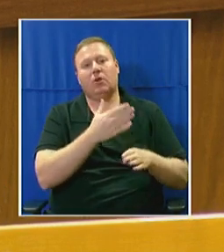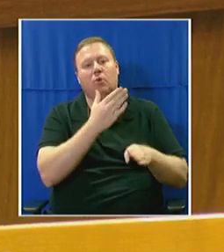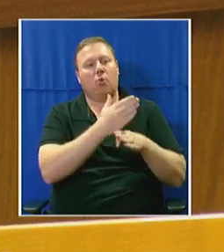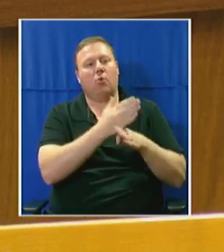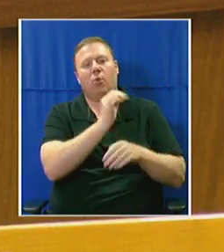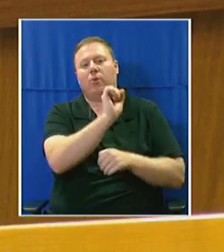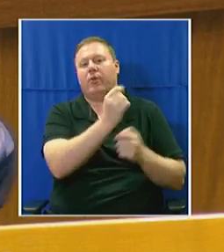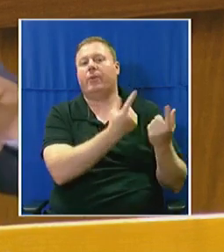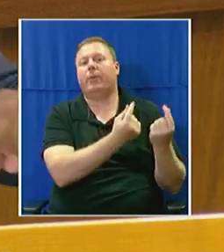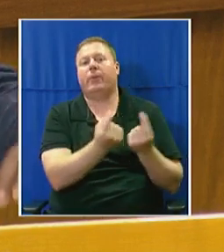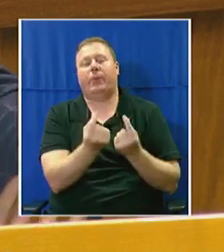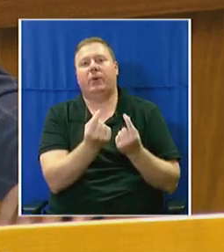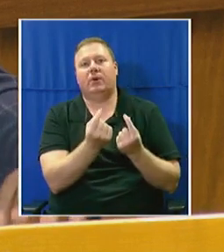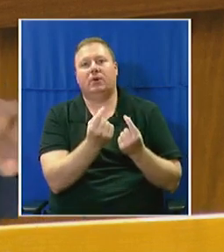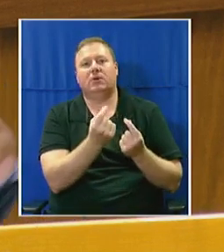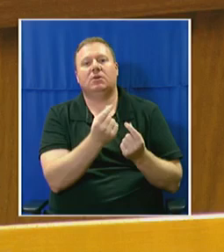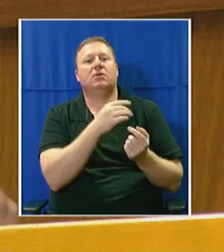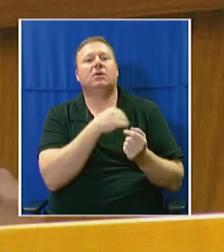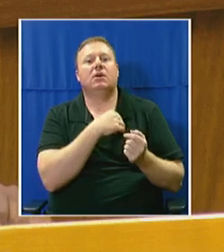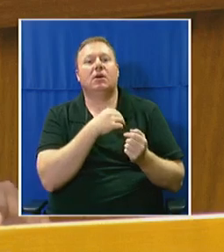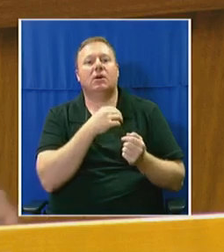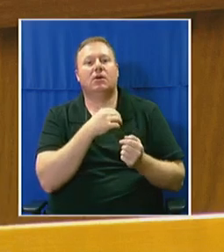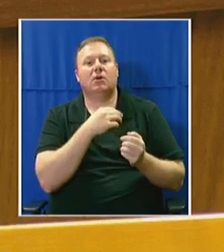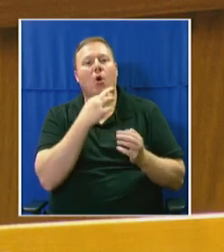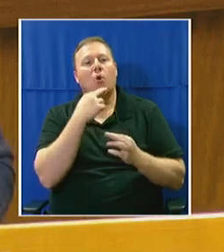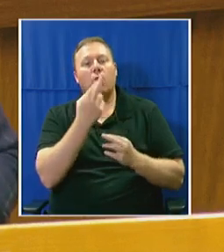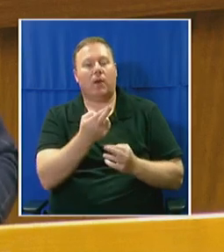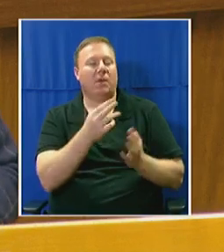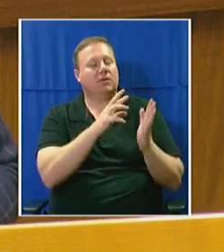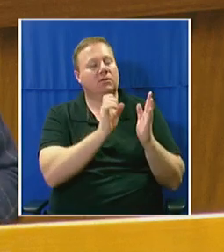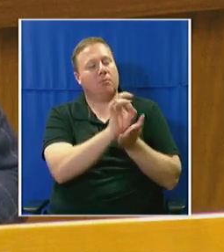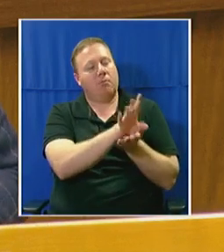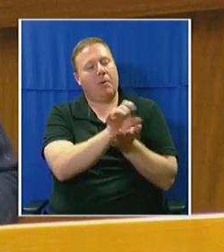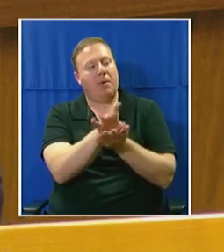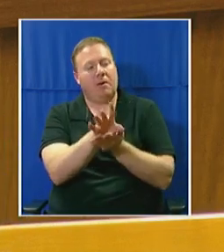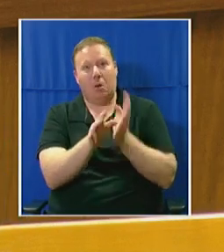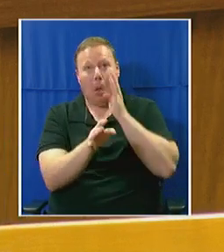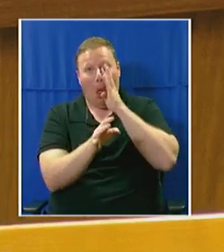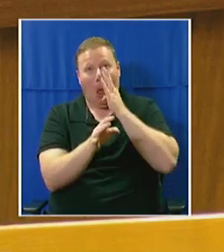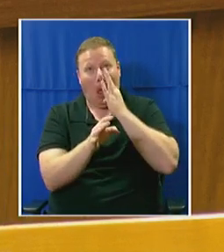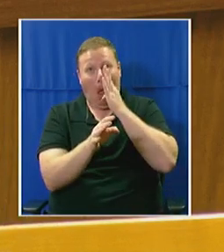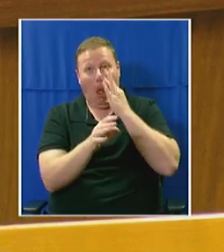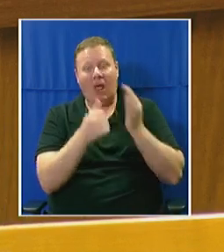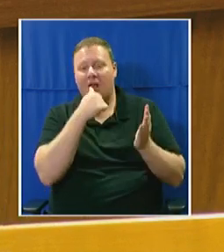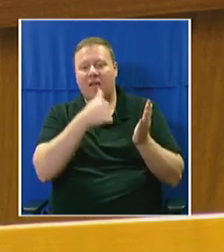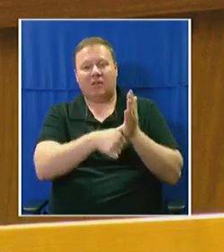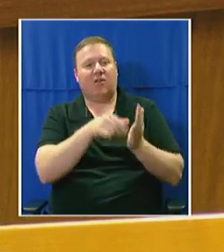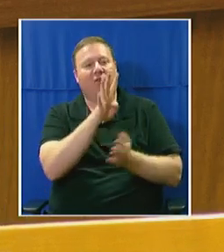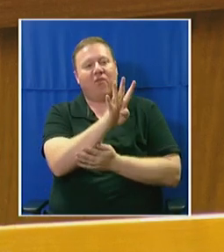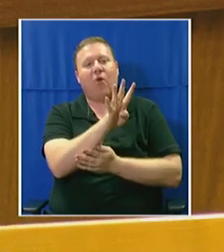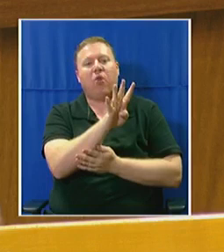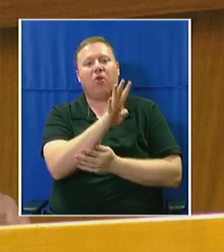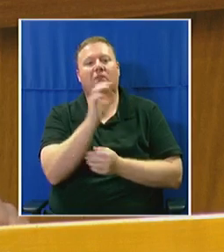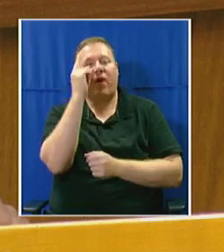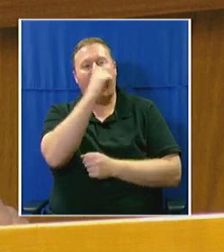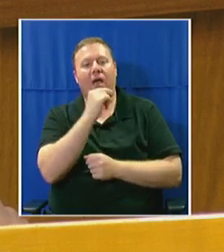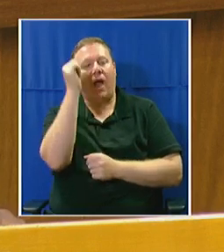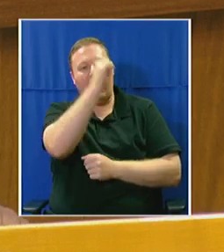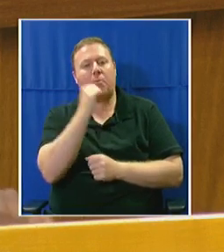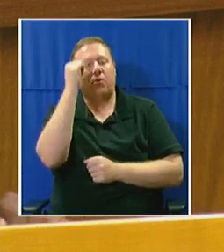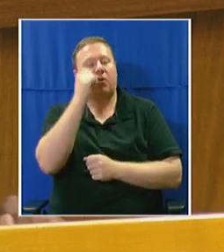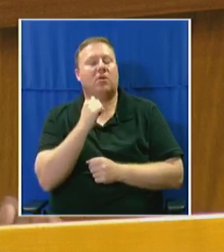representations the inquir found that based on the totality of evidence both J and M were not fit and proper to hold their